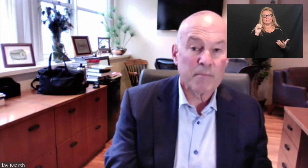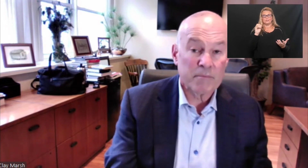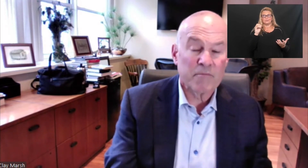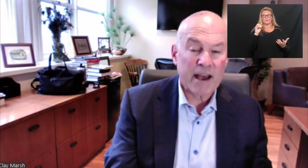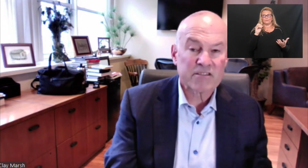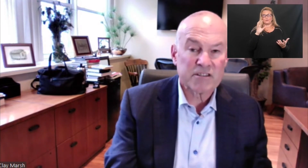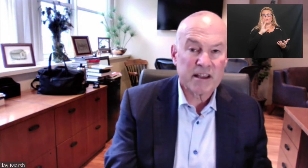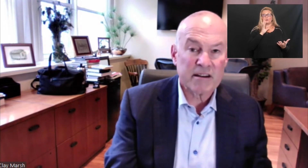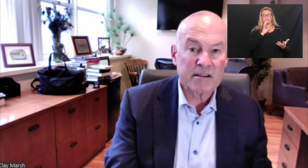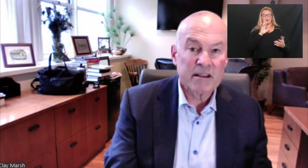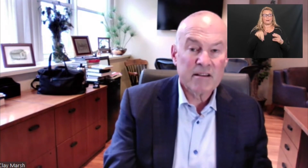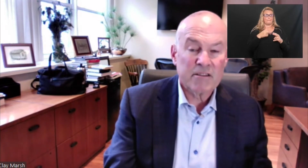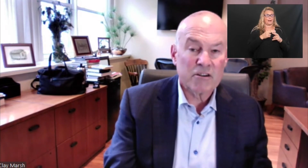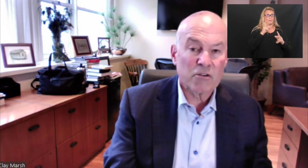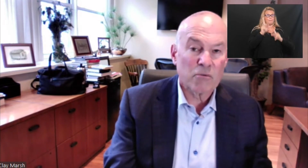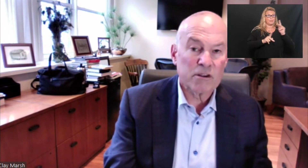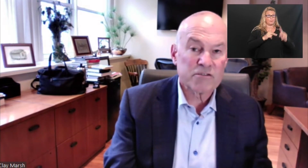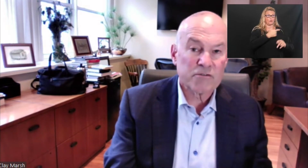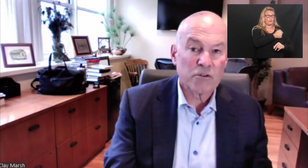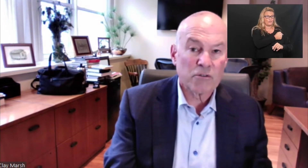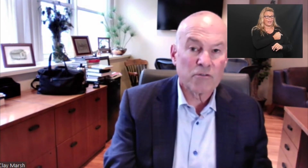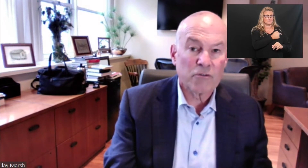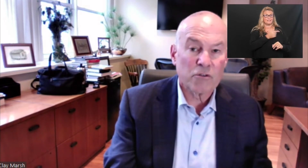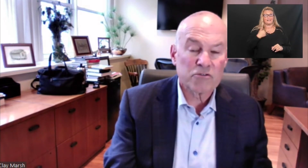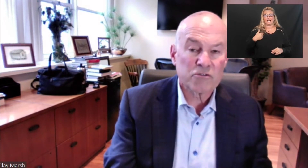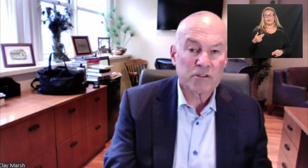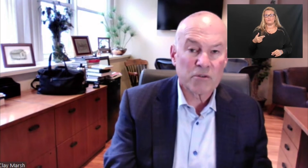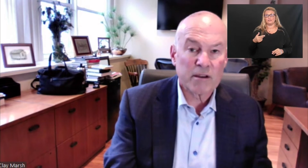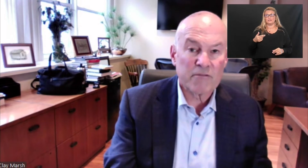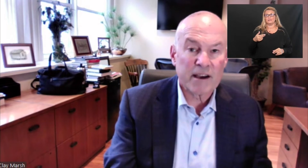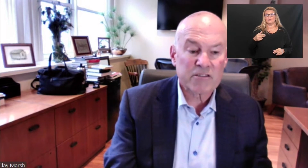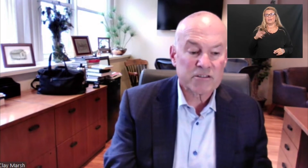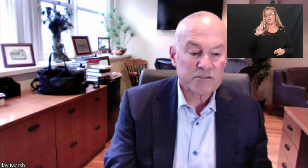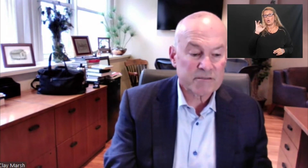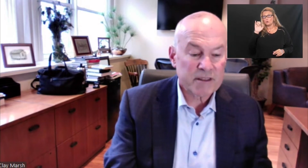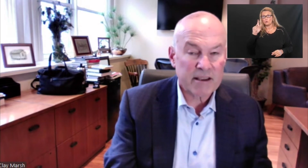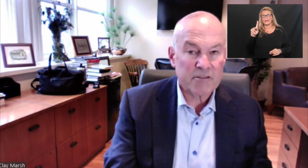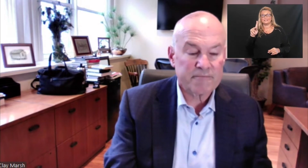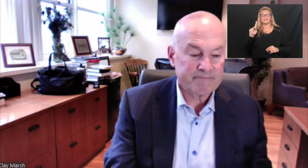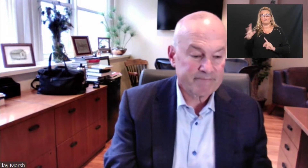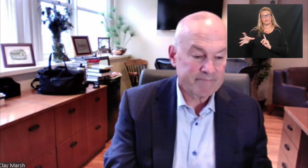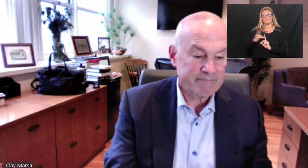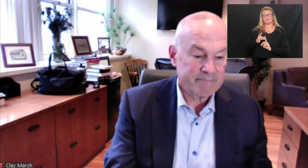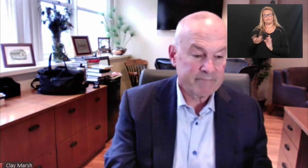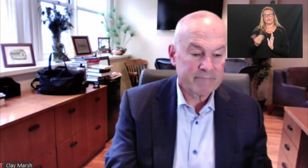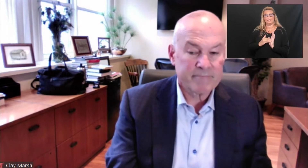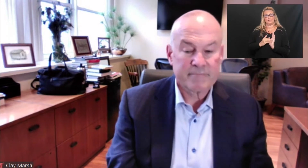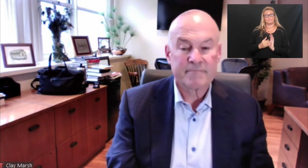been vaccinated that are at risk for certainly reinfections. Thank you.